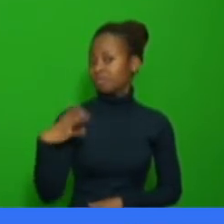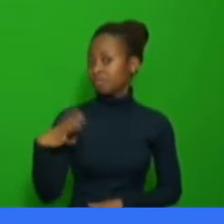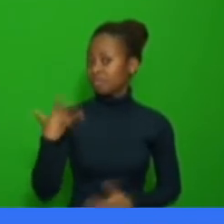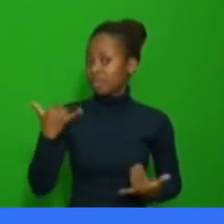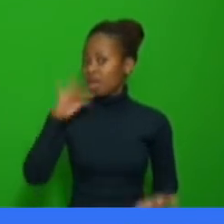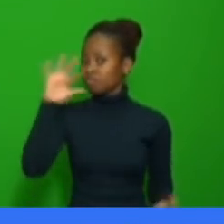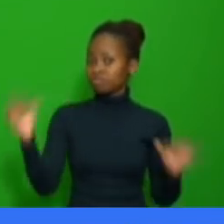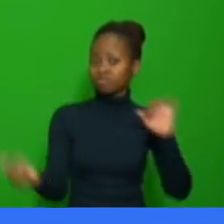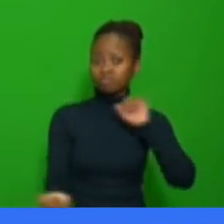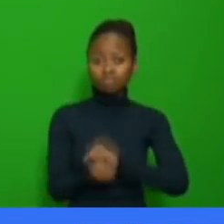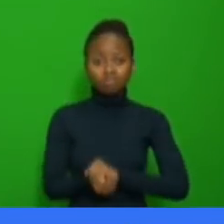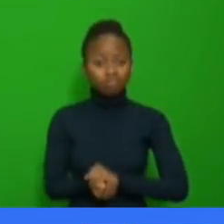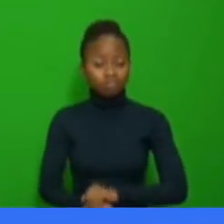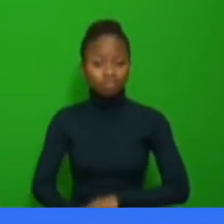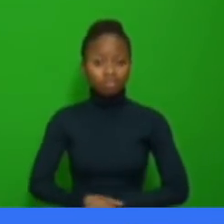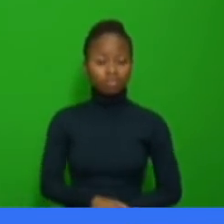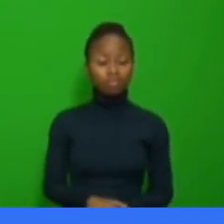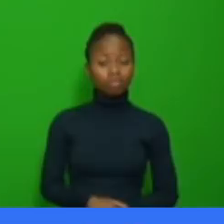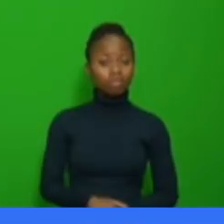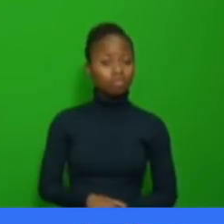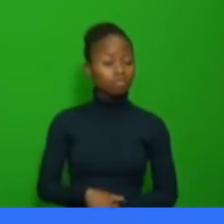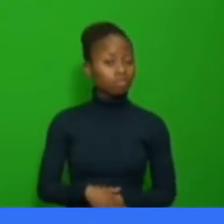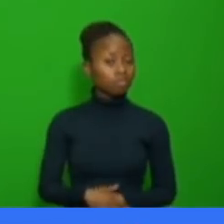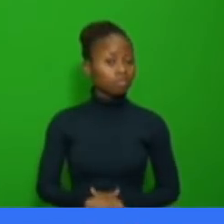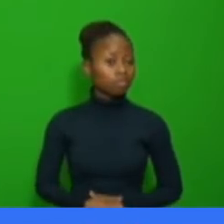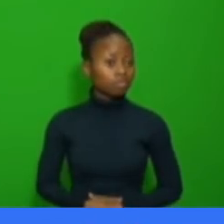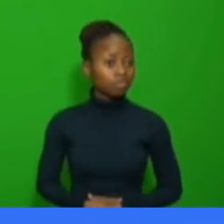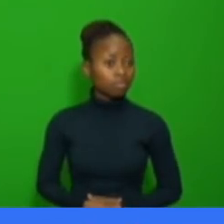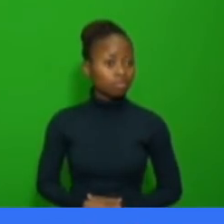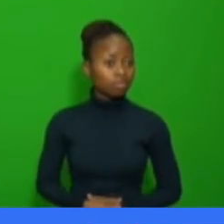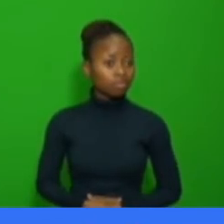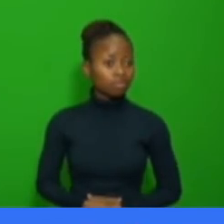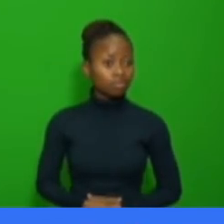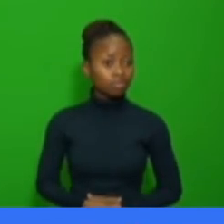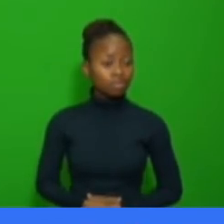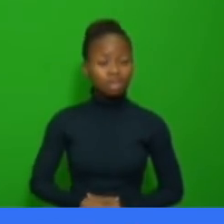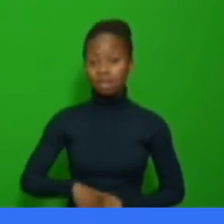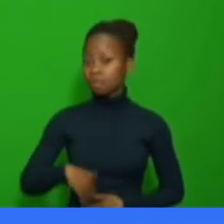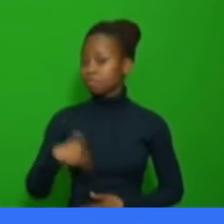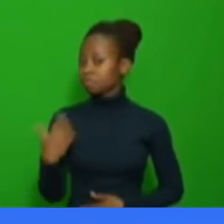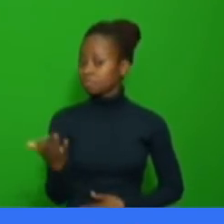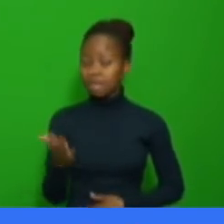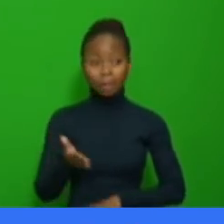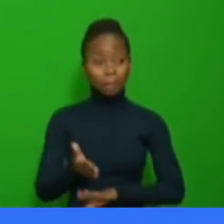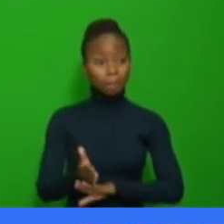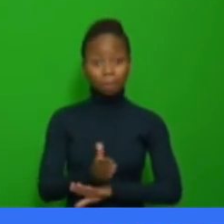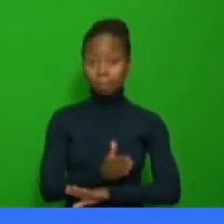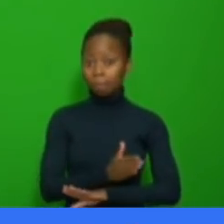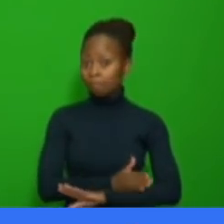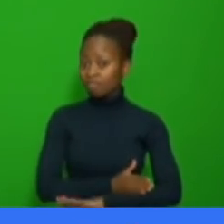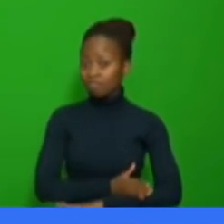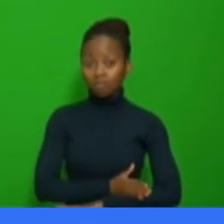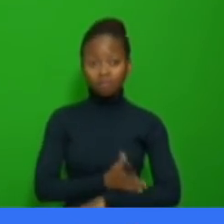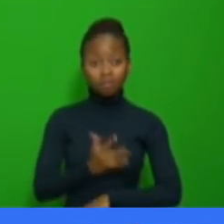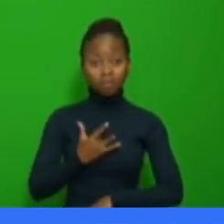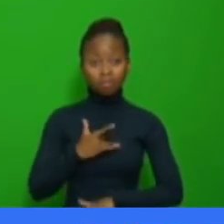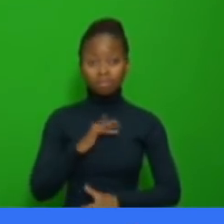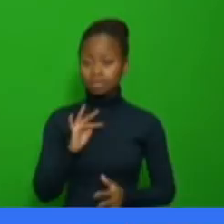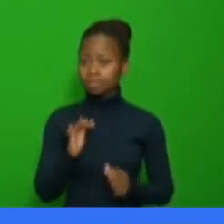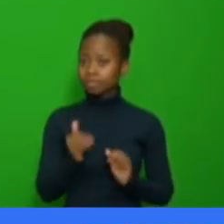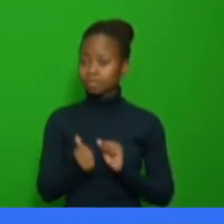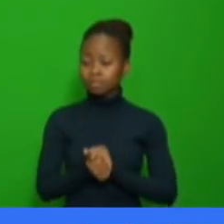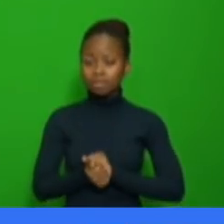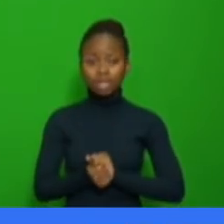concludes our statement. But before I